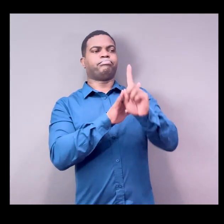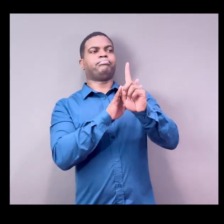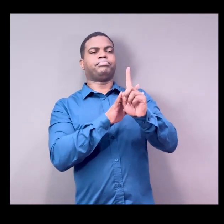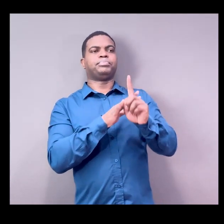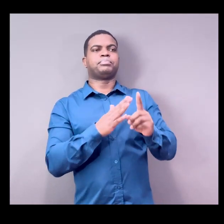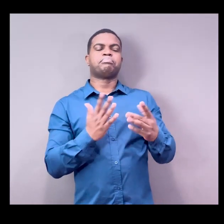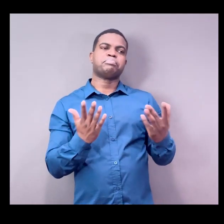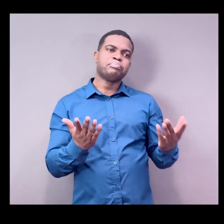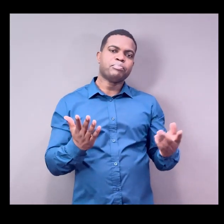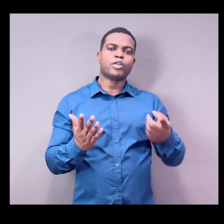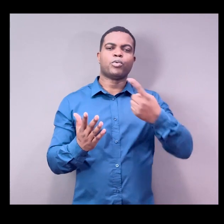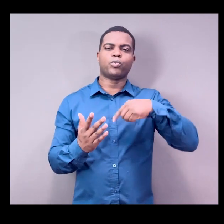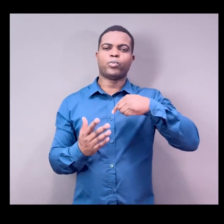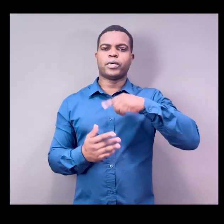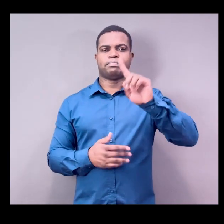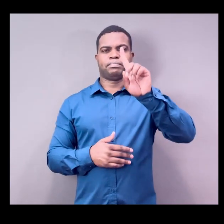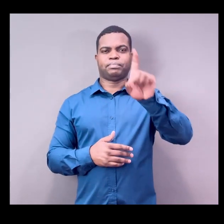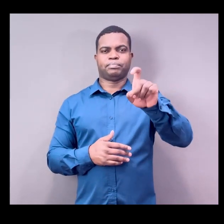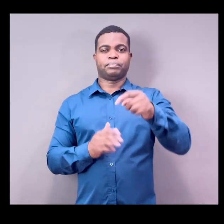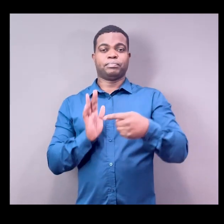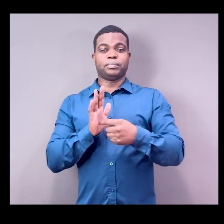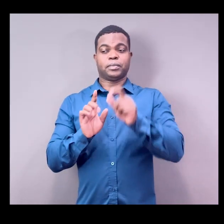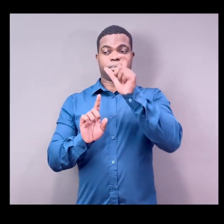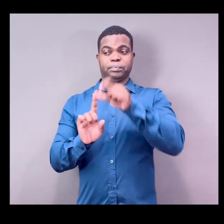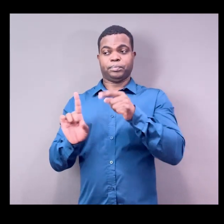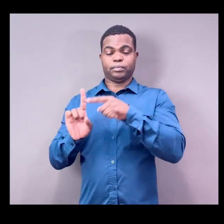we asked if